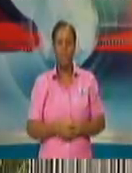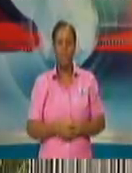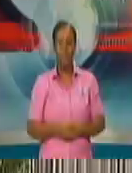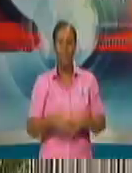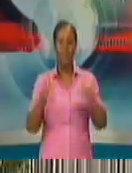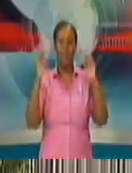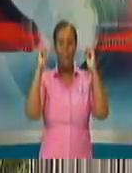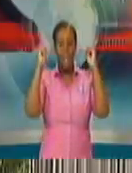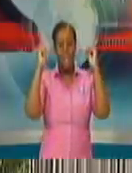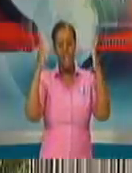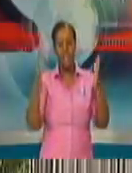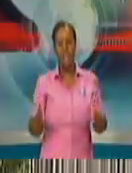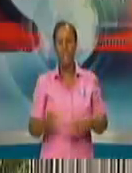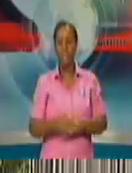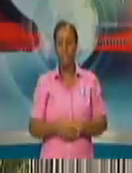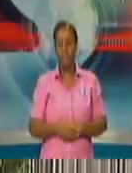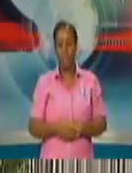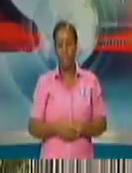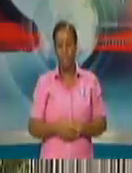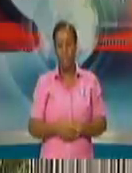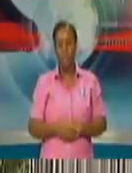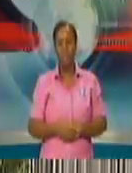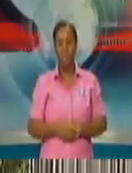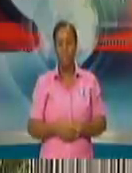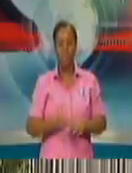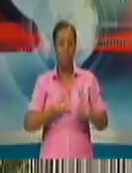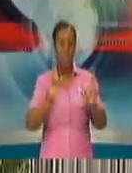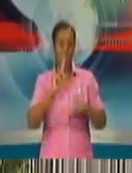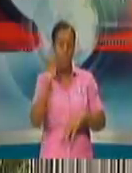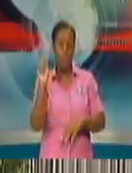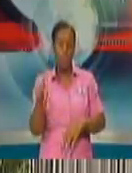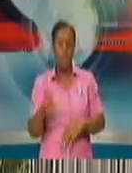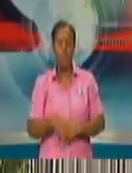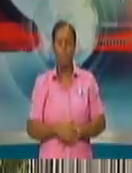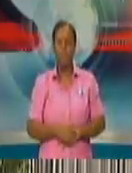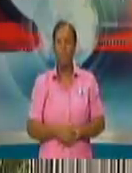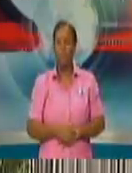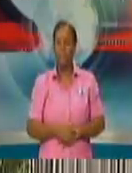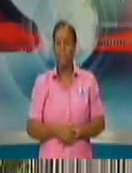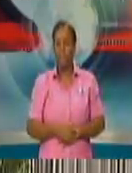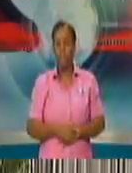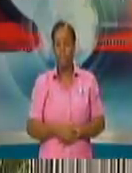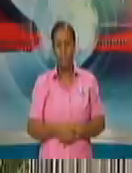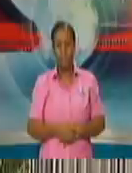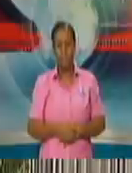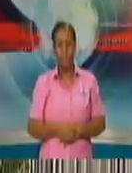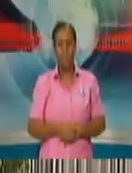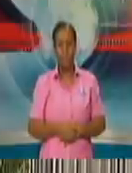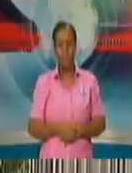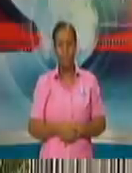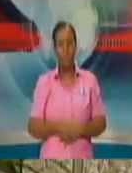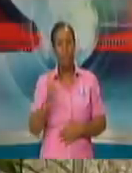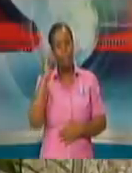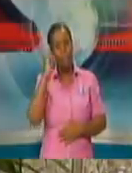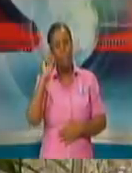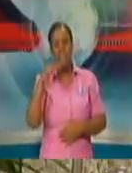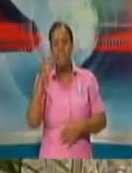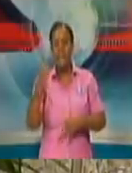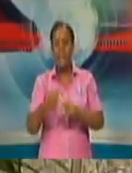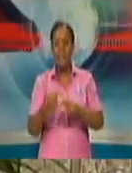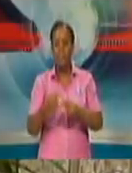the media, the floor is now open. Remember to identify yourself and the media house you represent before posing your question.